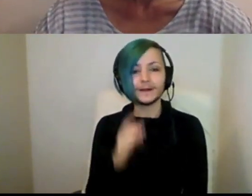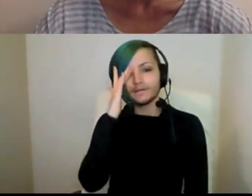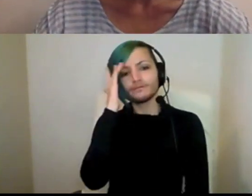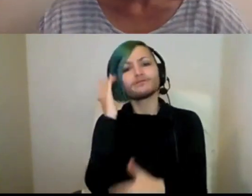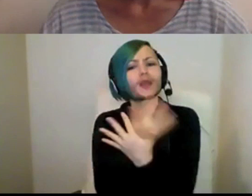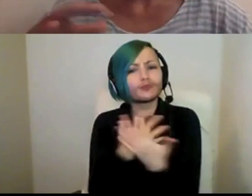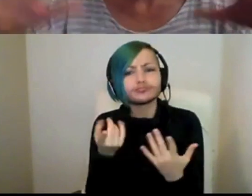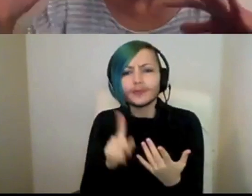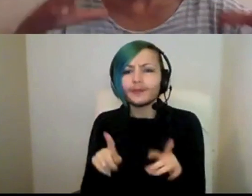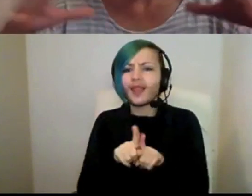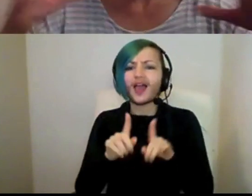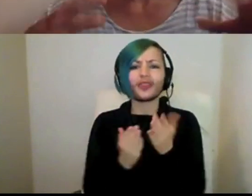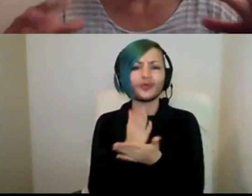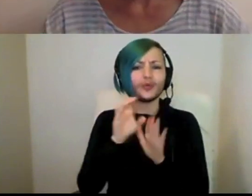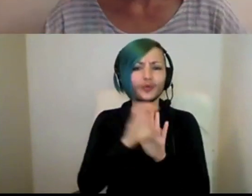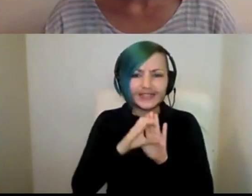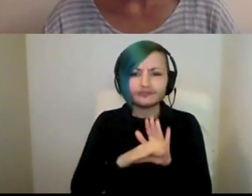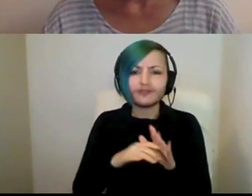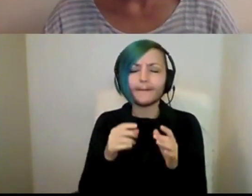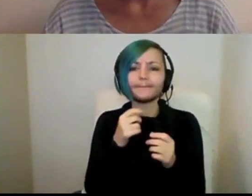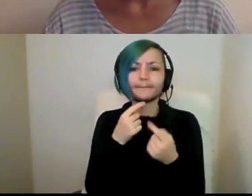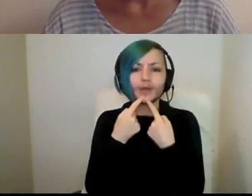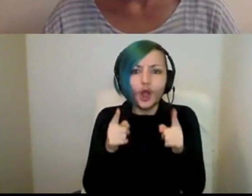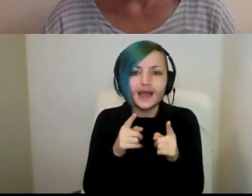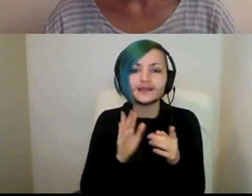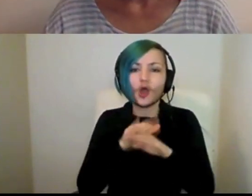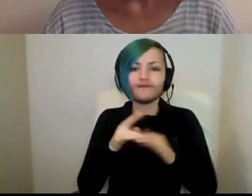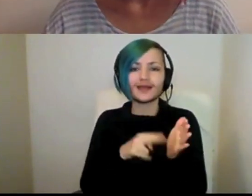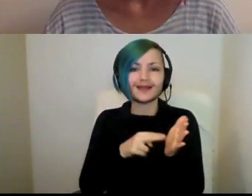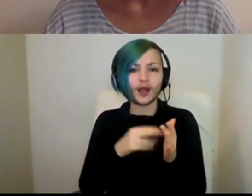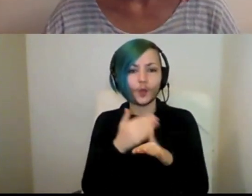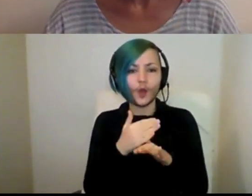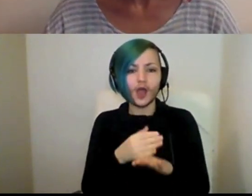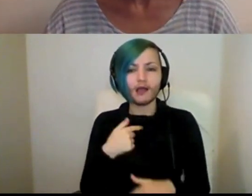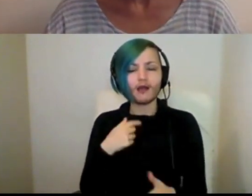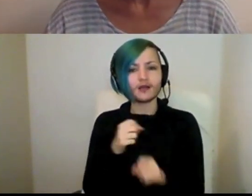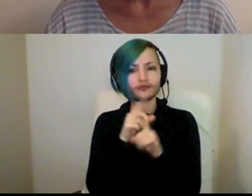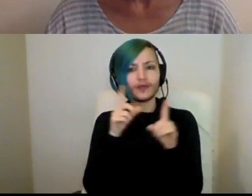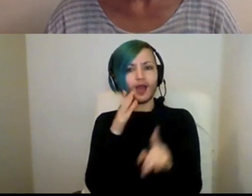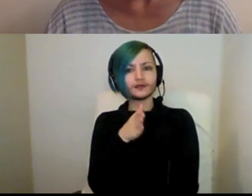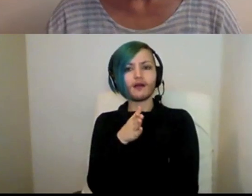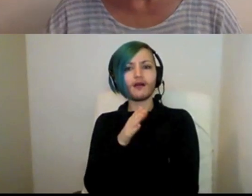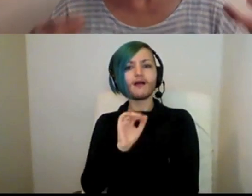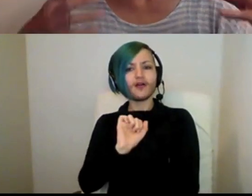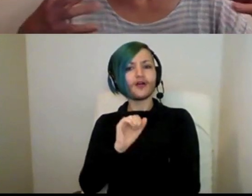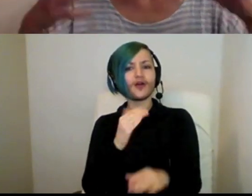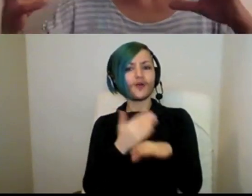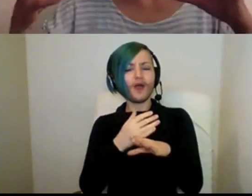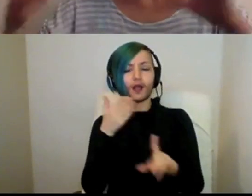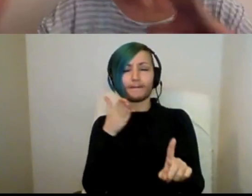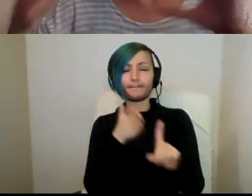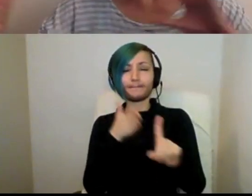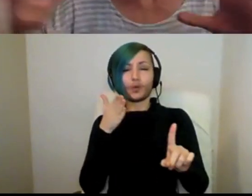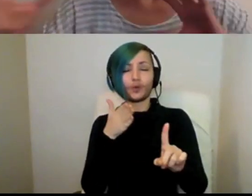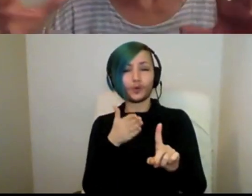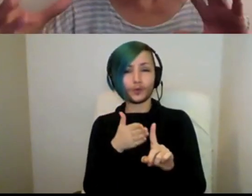people, like on Instagram, were kind of leaving comments about Nana's work, and you really realize the impact of it. And because I'm sort of there with